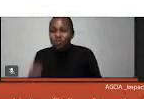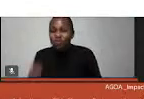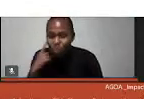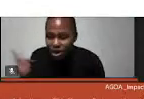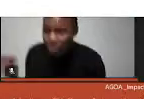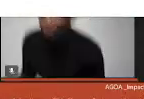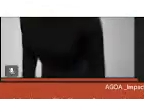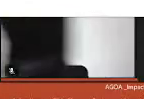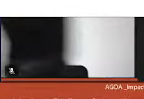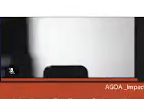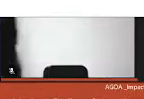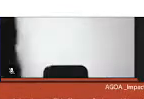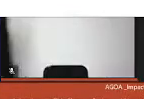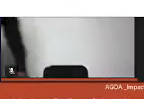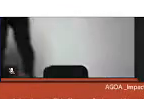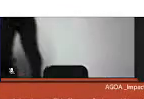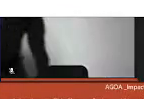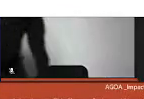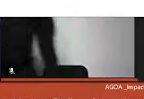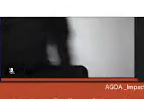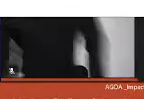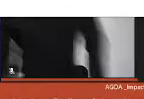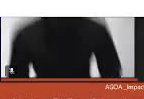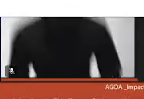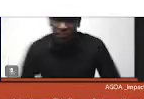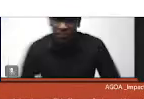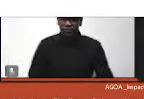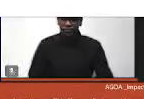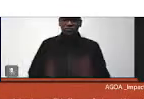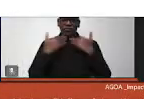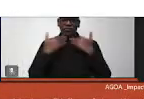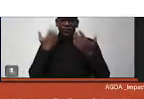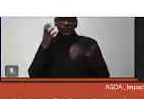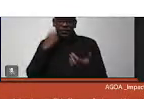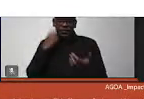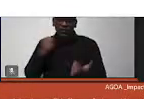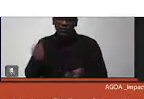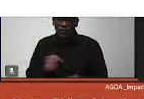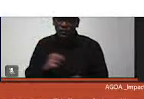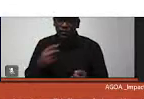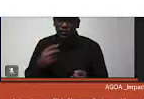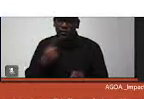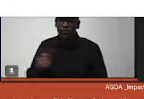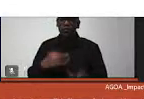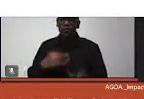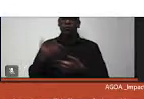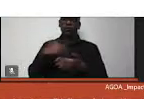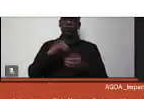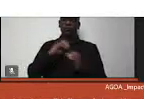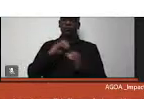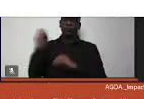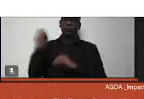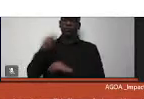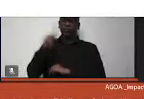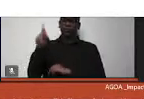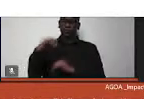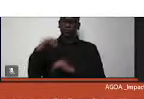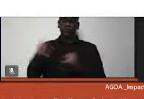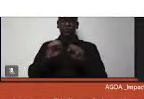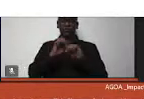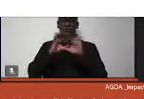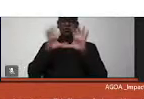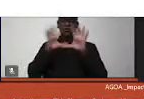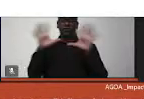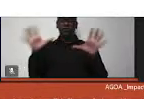Thank you very much, Ms. Matoti. I would just like to say before we move on to questions, it's so clear how much passion you have for this